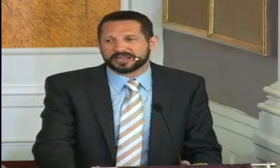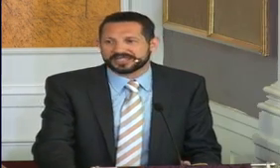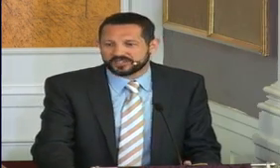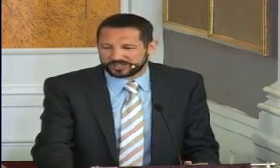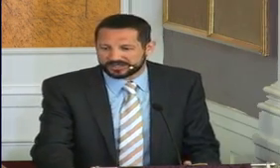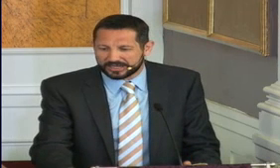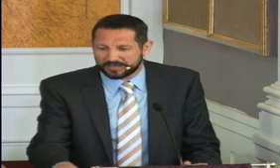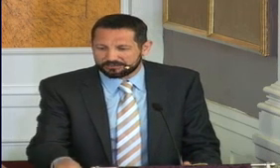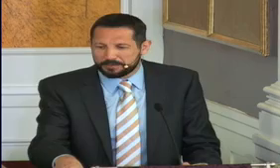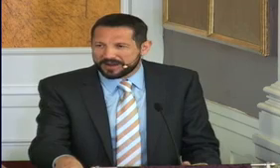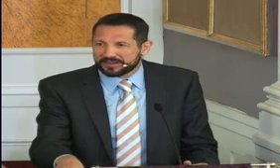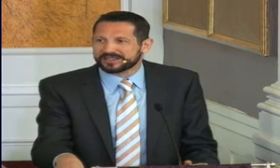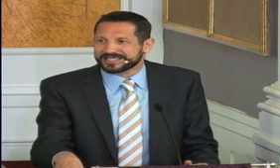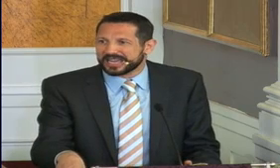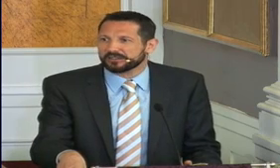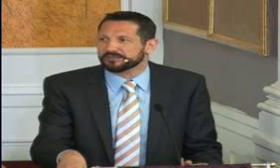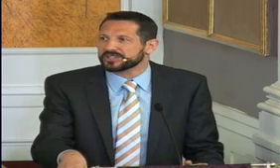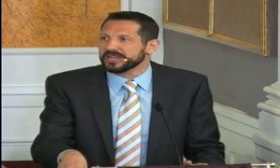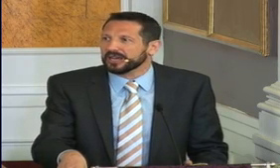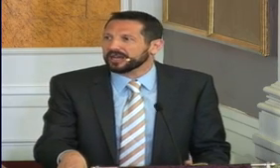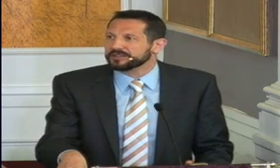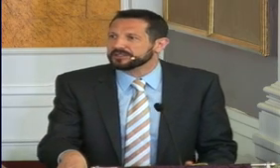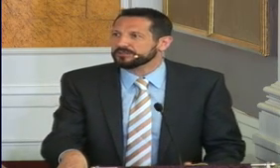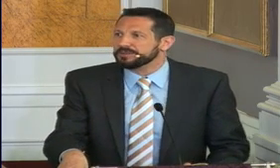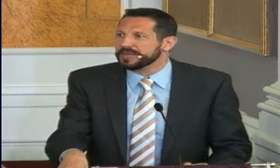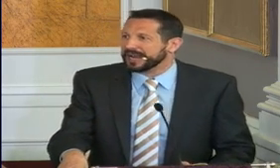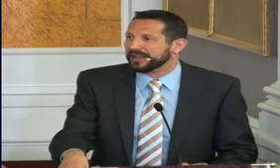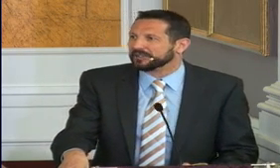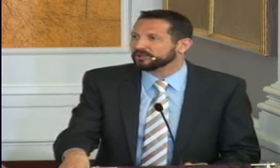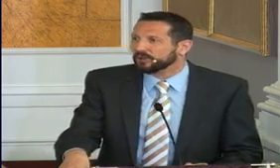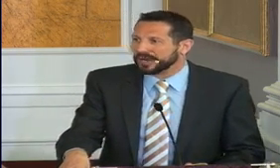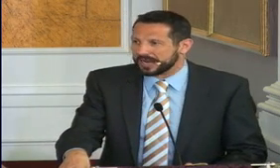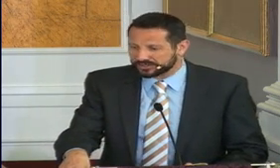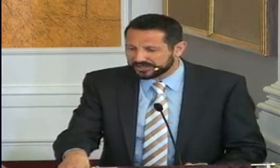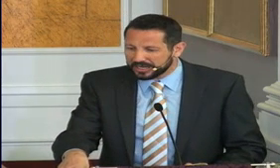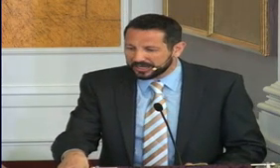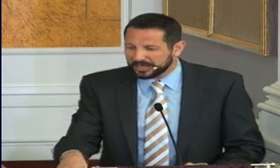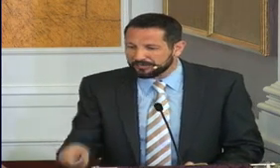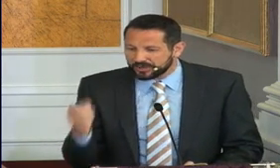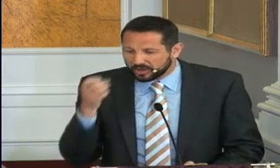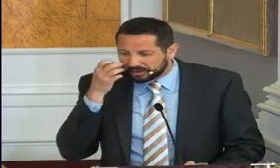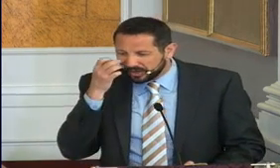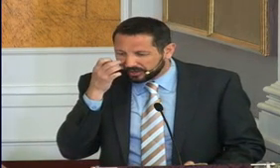other organizations in preparing ourselves to be at the courthouse